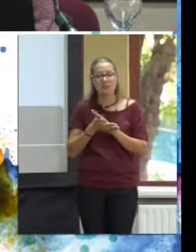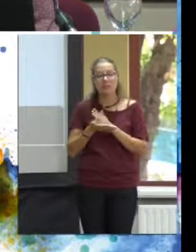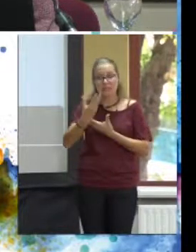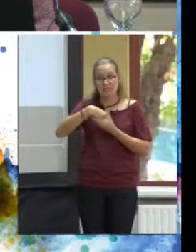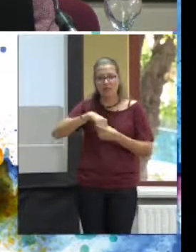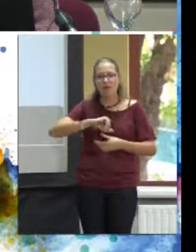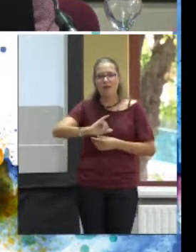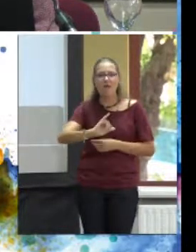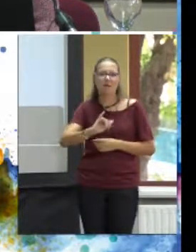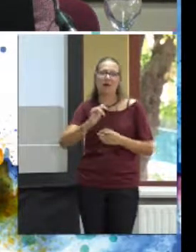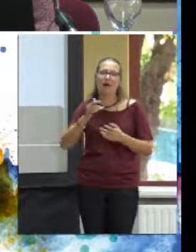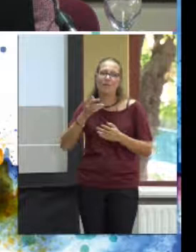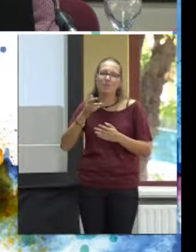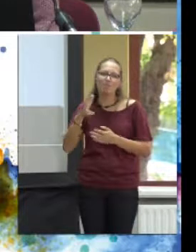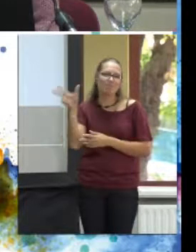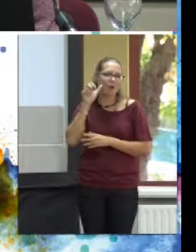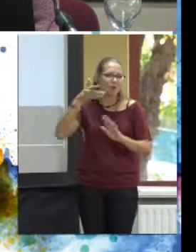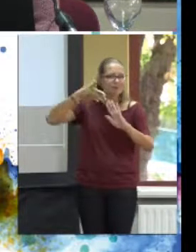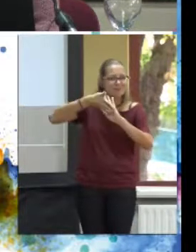each one of these stations,